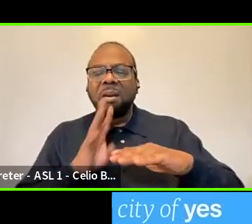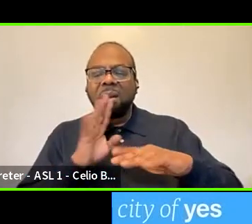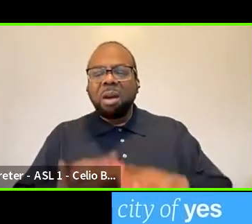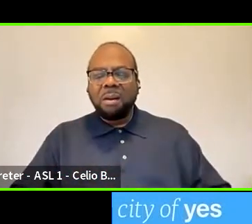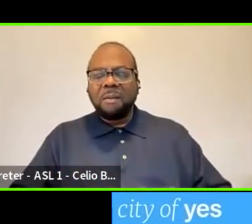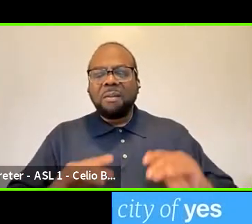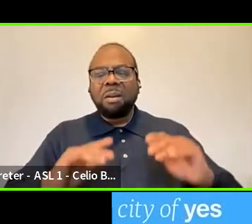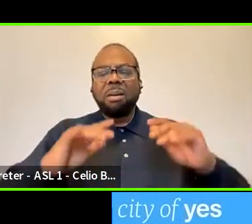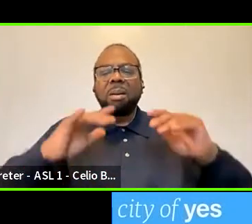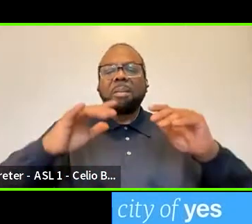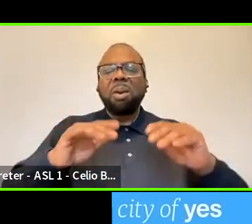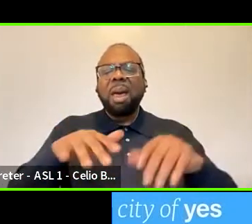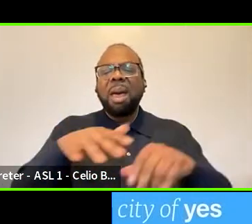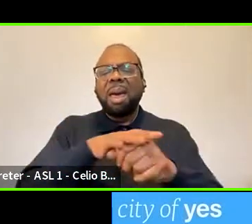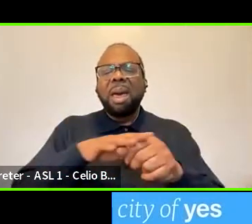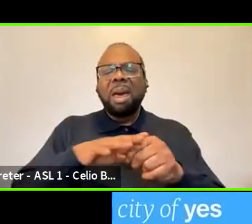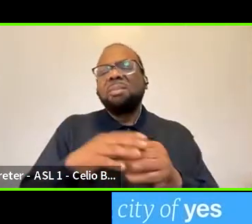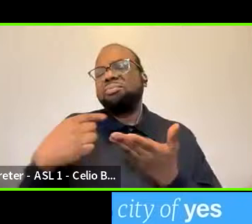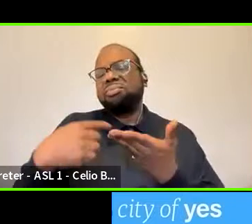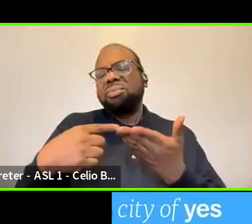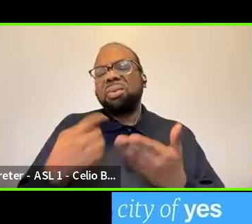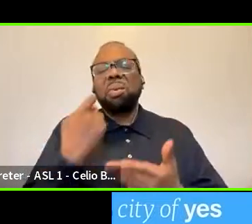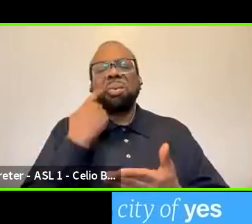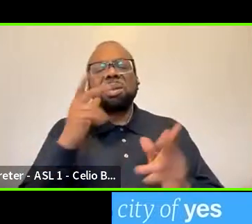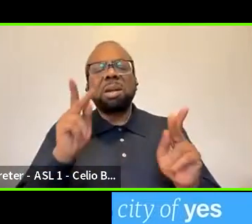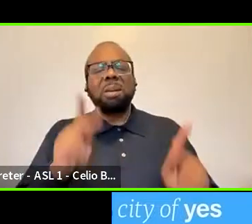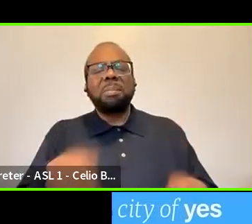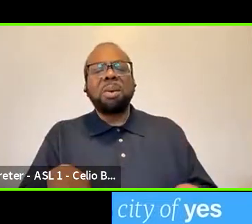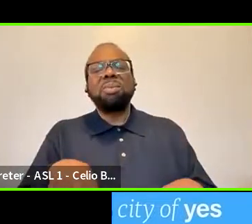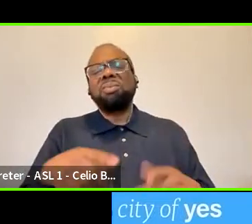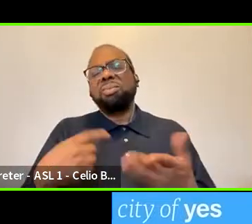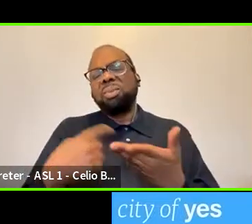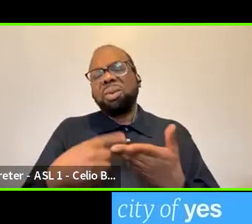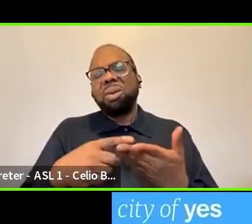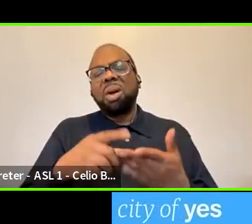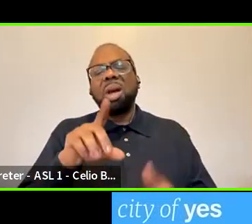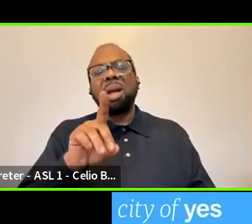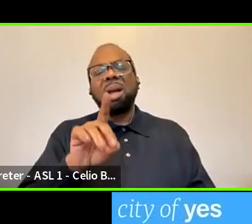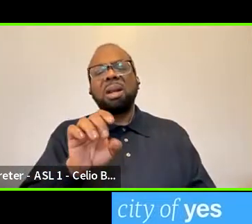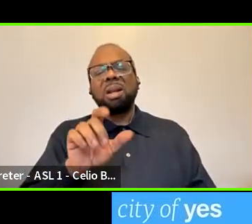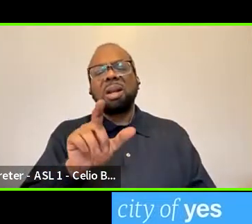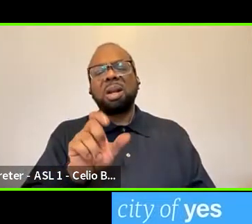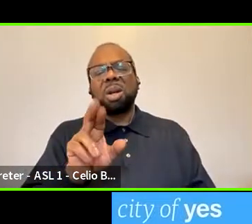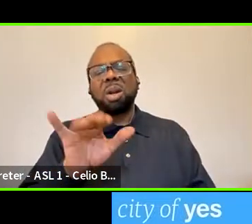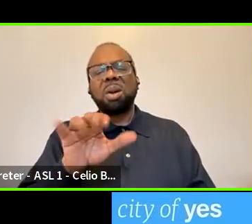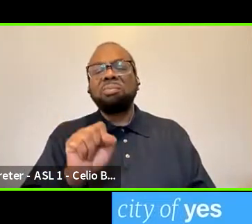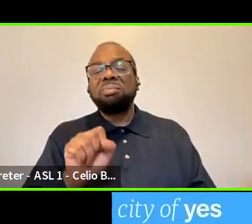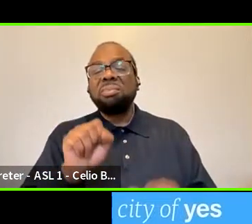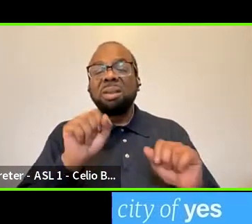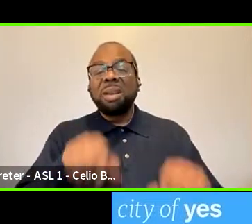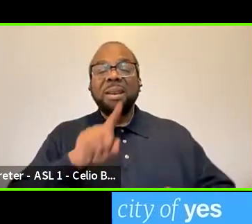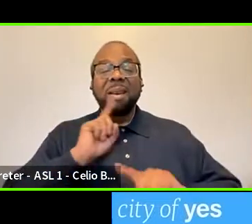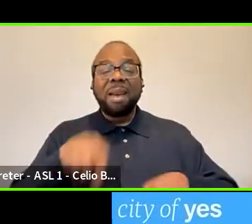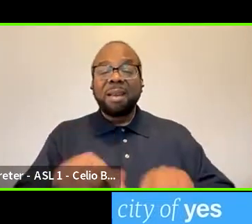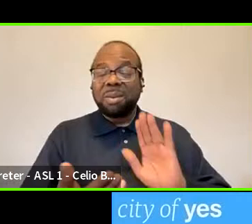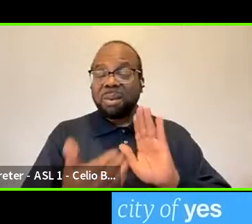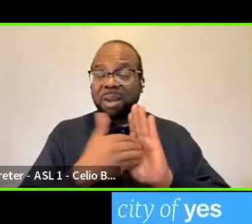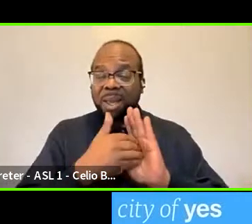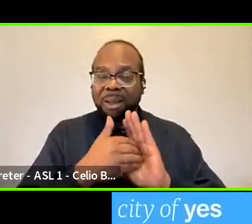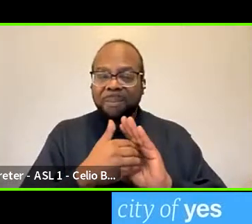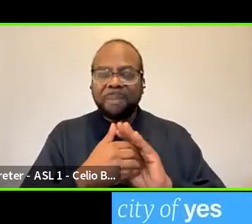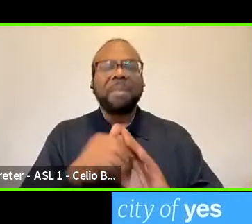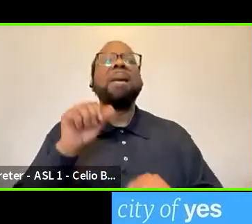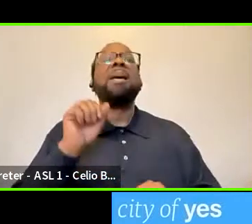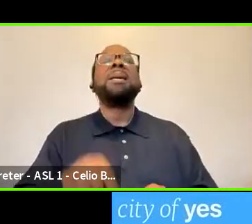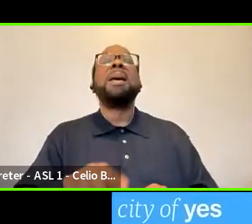with a recent person who was speaking, Dolores, but if you could just answer that again. Sure. So we're committed to